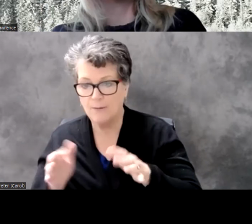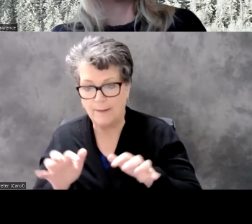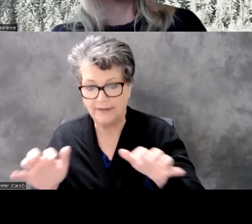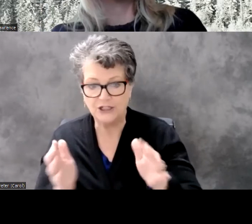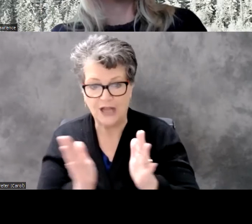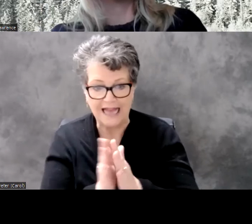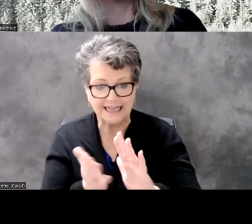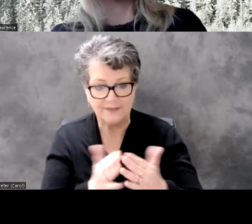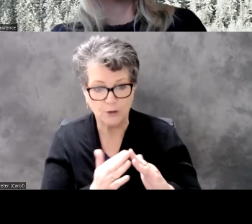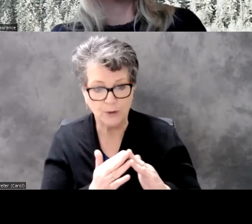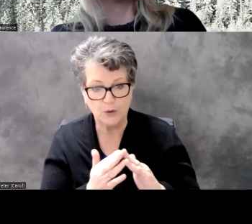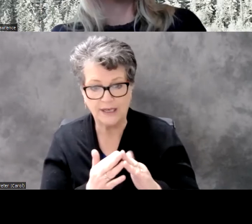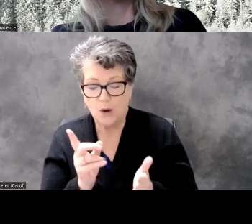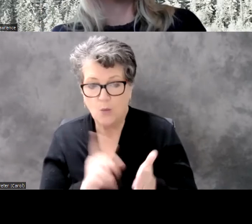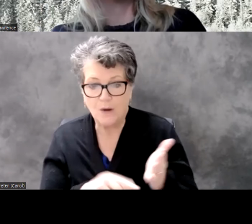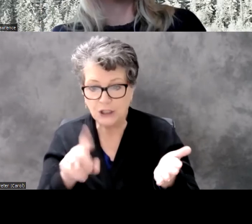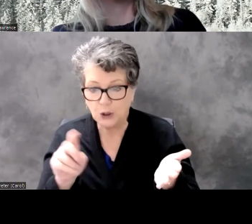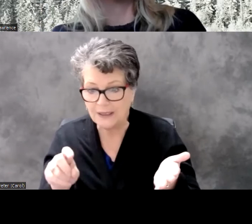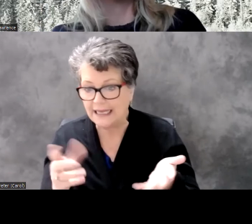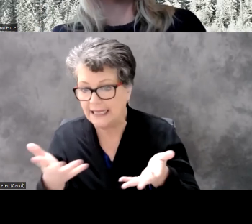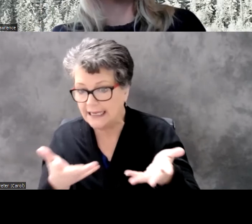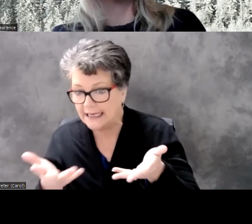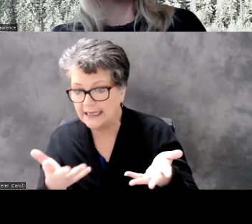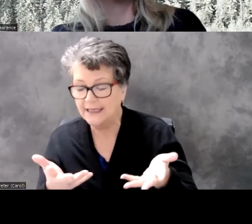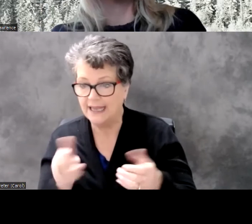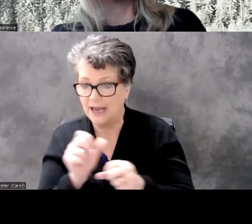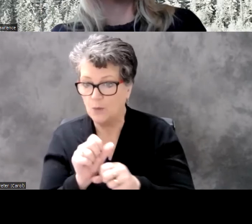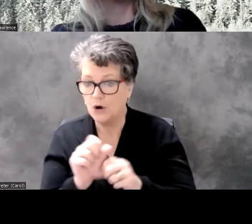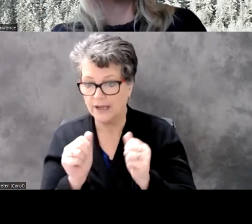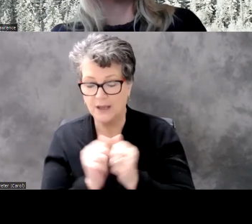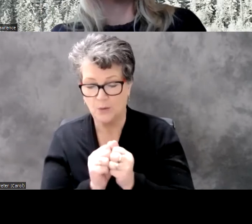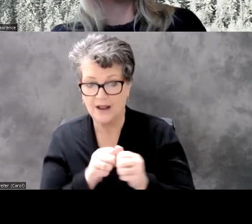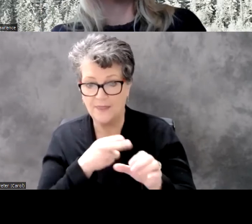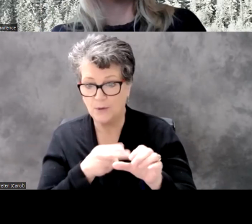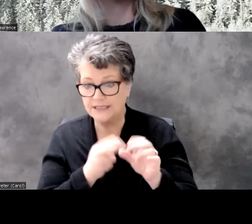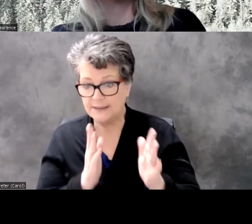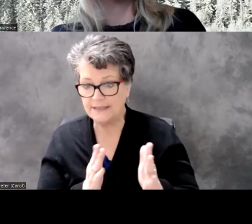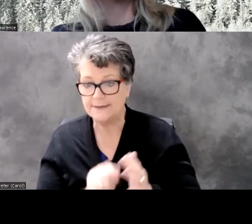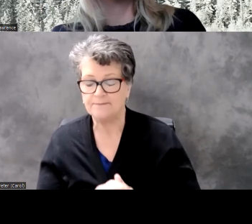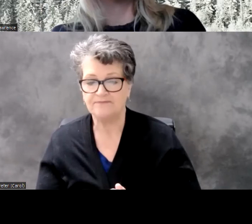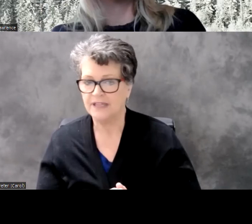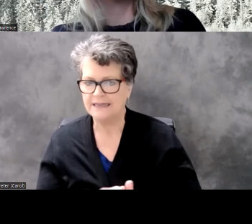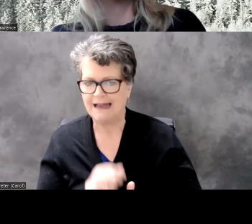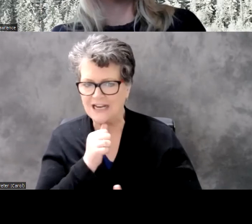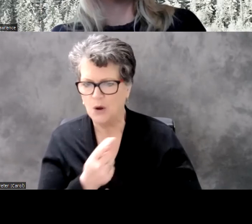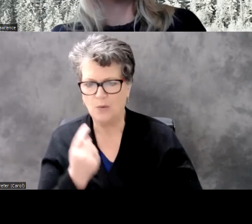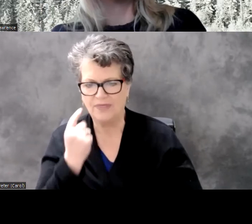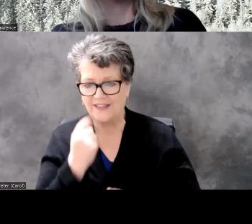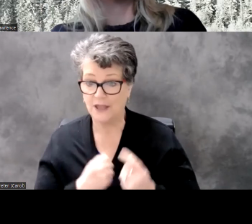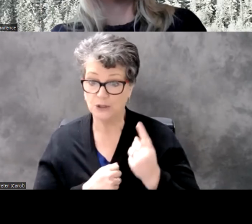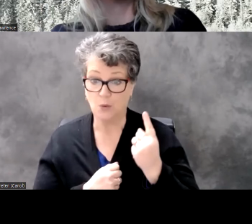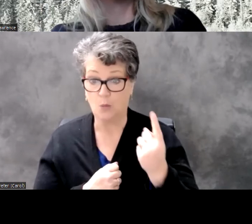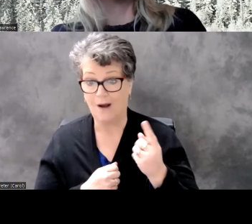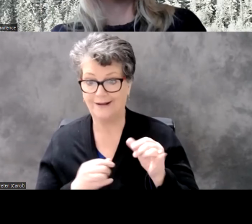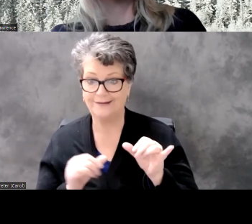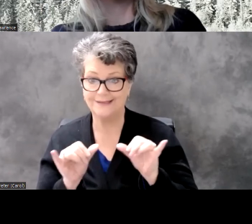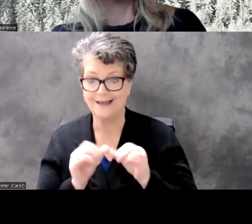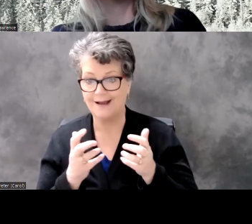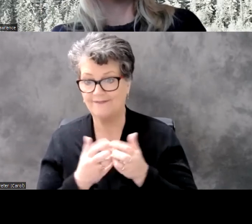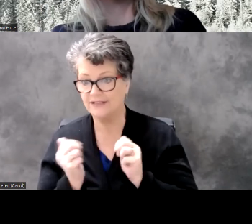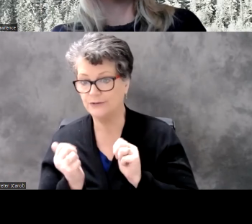community, what do you need, and working with participants. So I don't think that there is one size fit all for